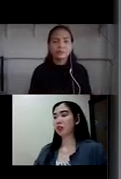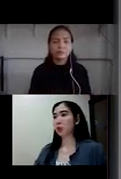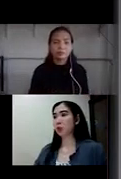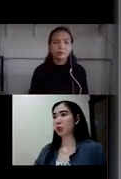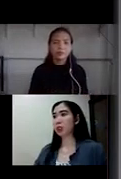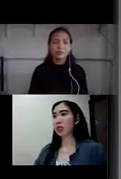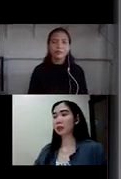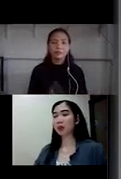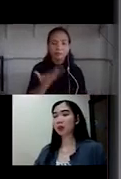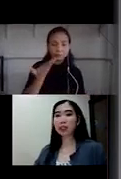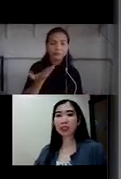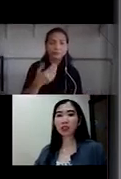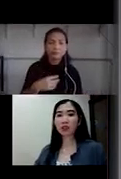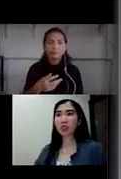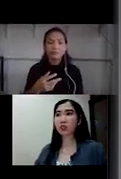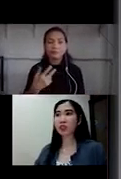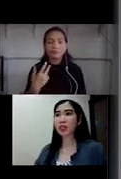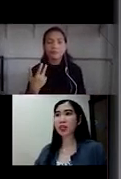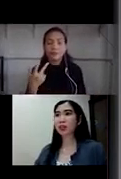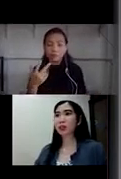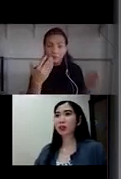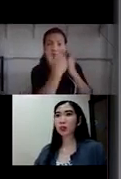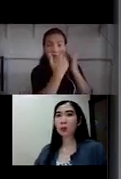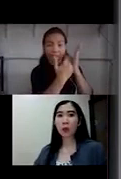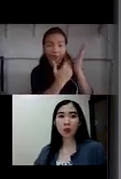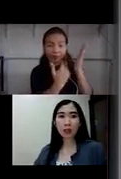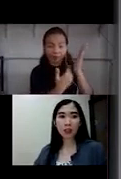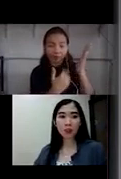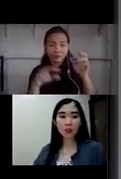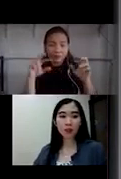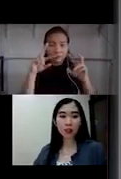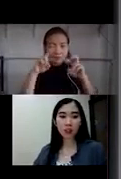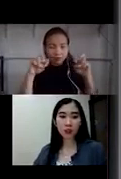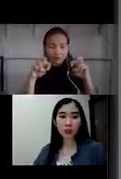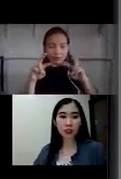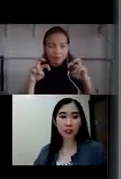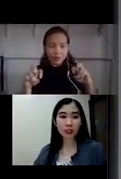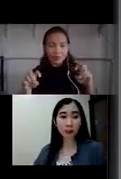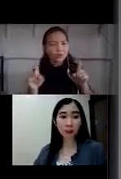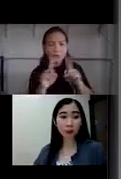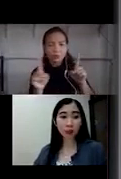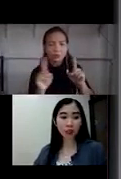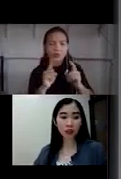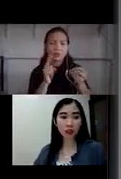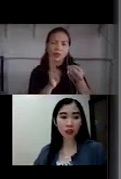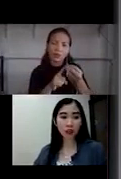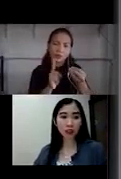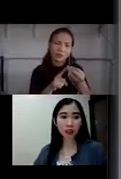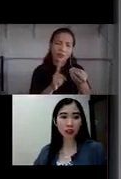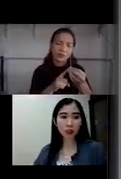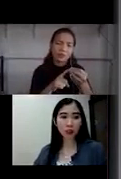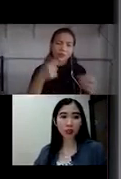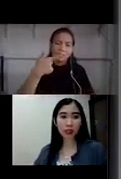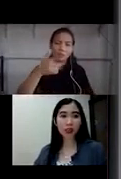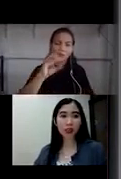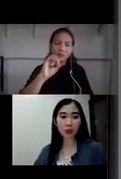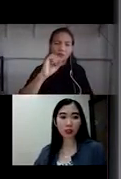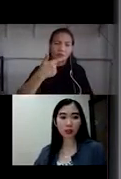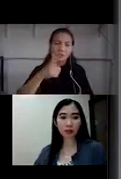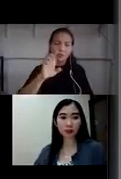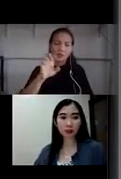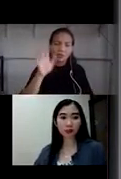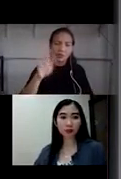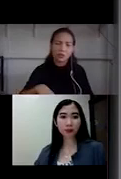Ayan. So, i-explore lang natin yung feature niya. So, ano ba yung mga feature ng Google Docs that we can